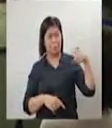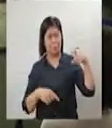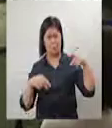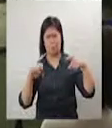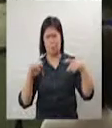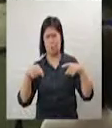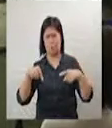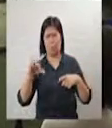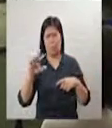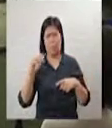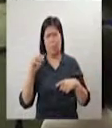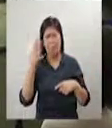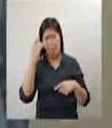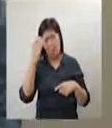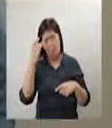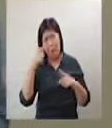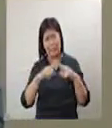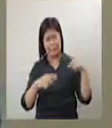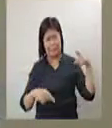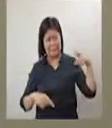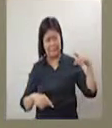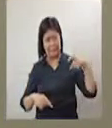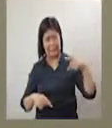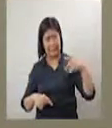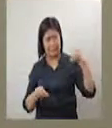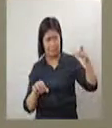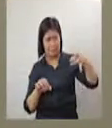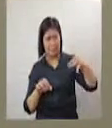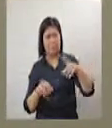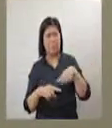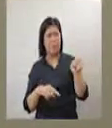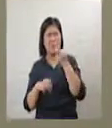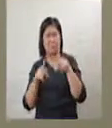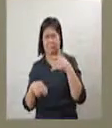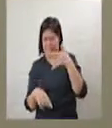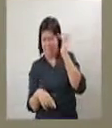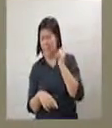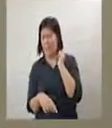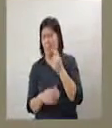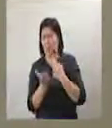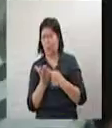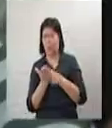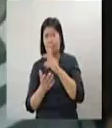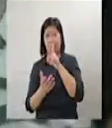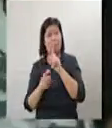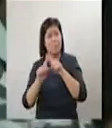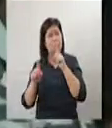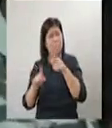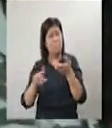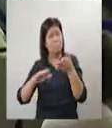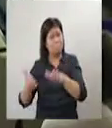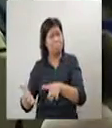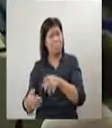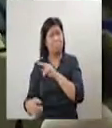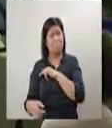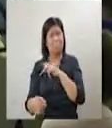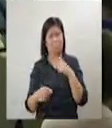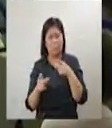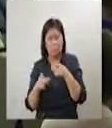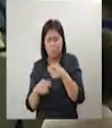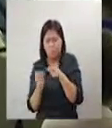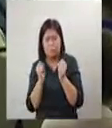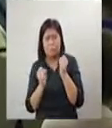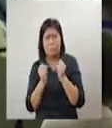talk about. And yet, these are realities on the ground. We squirm whenever we talk about issues